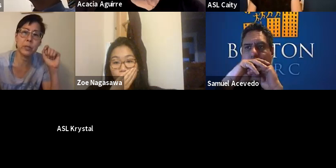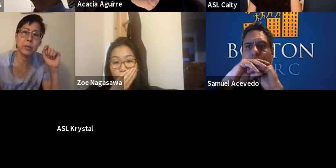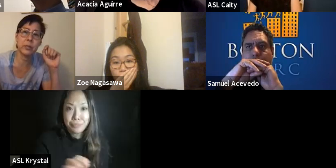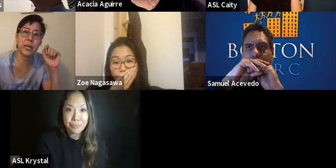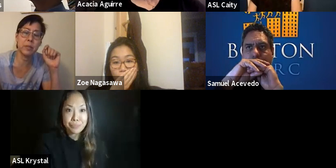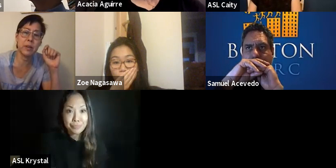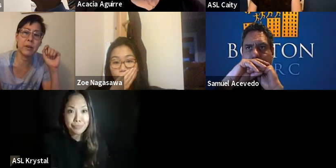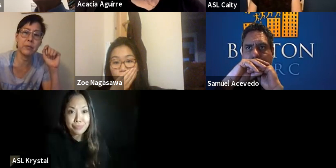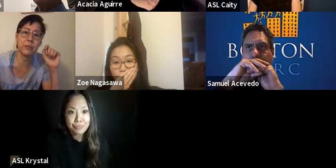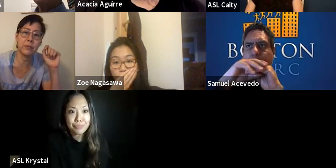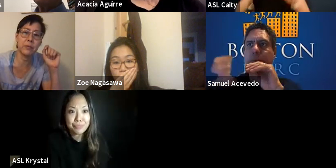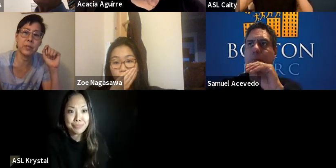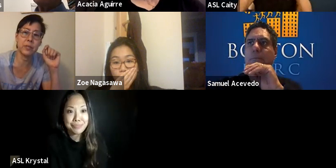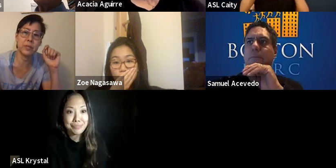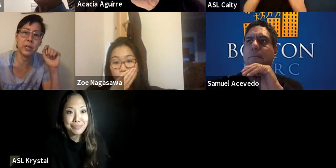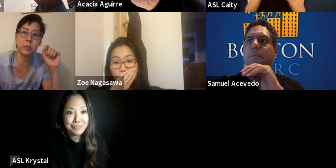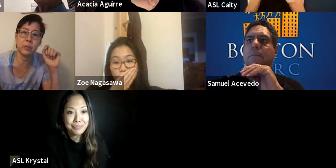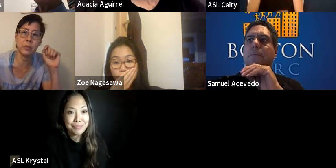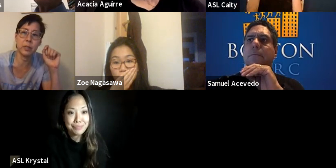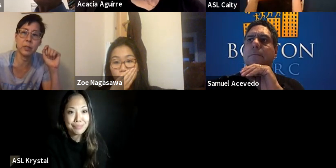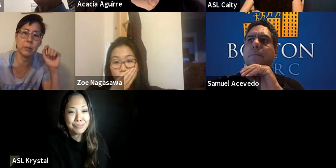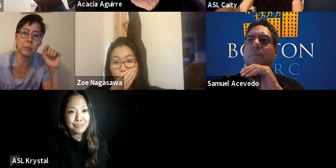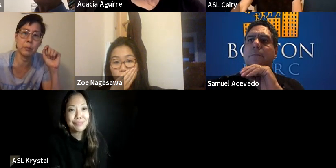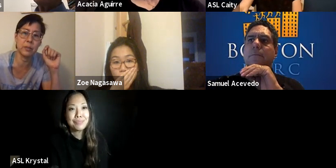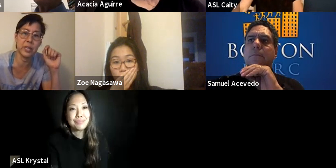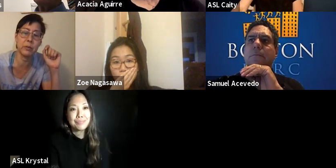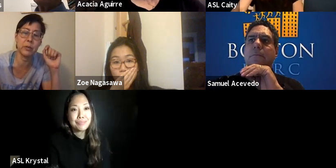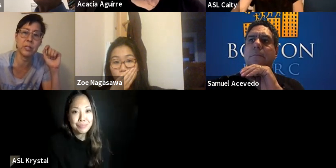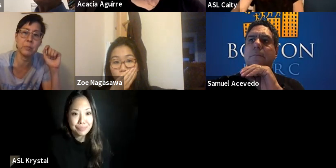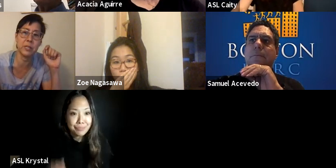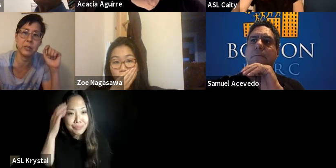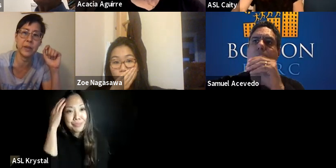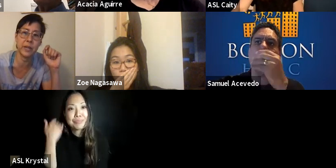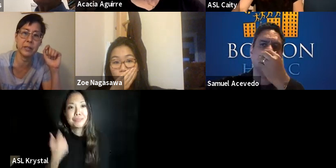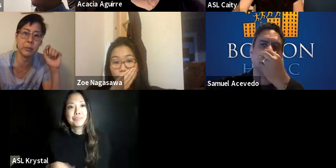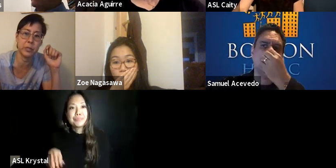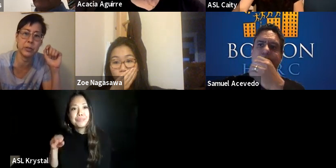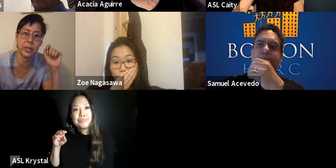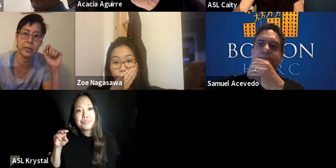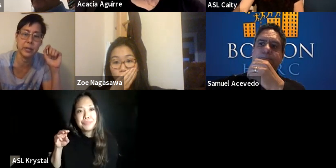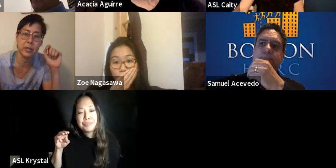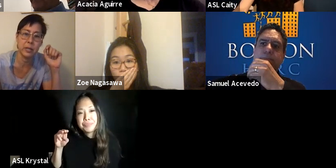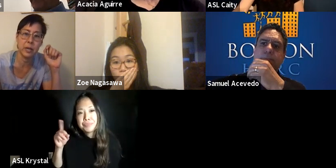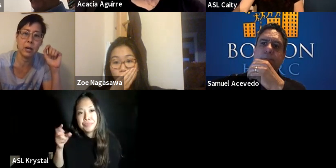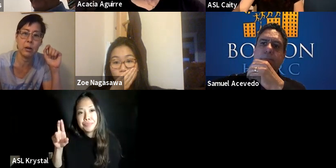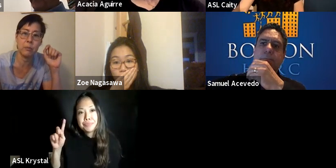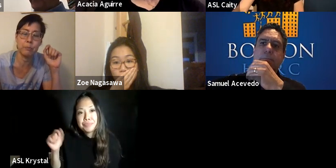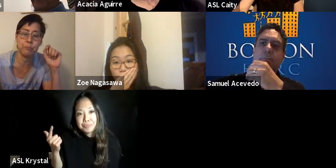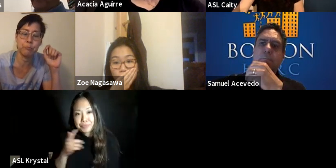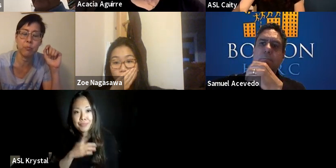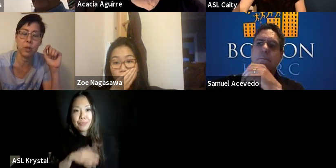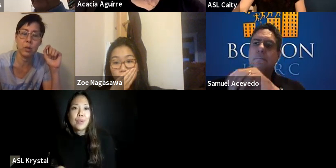With little time left, can I make a couple of data requests based on the fact that we're still not